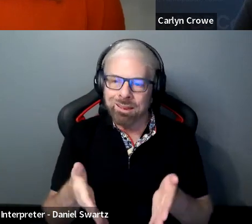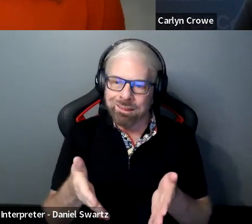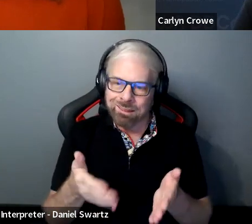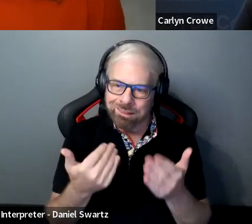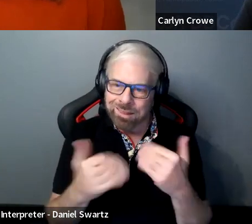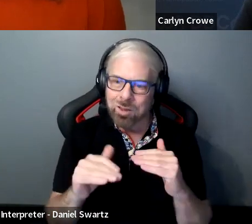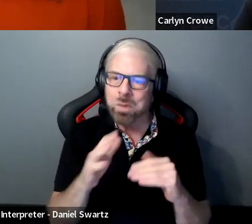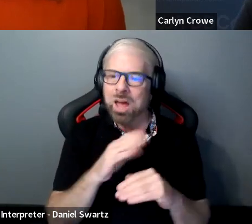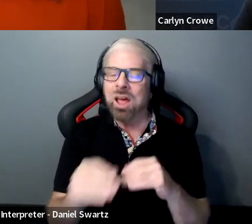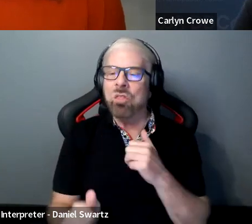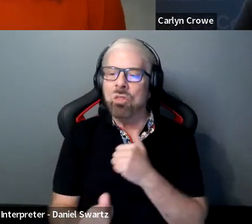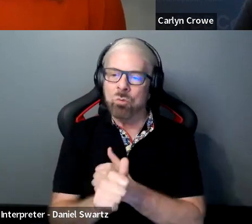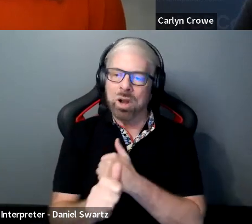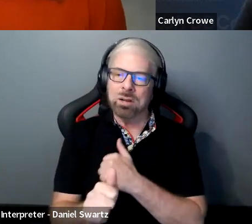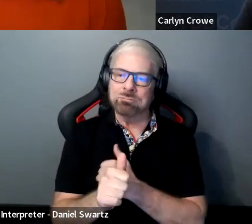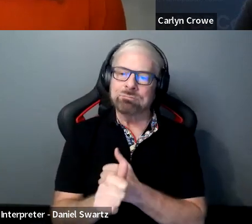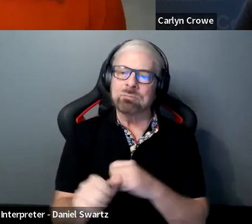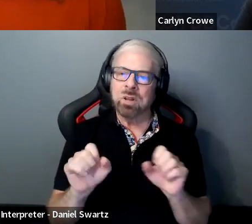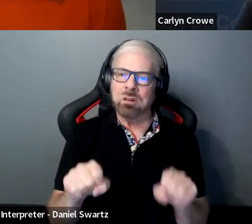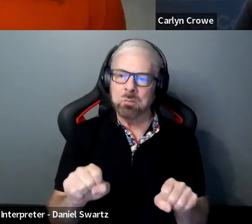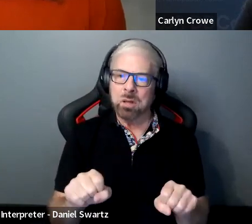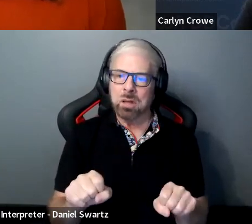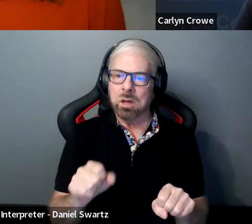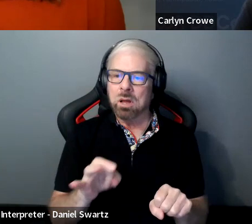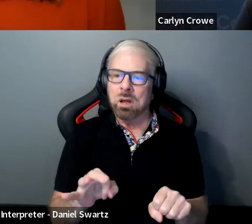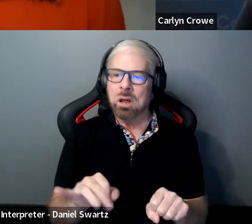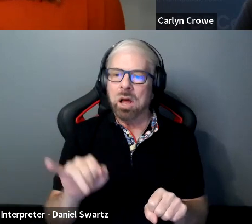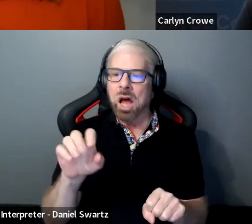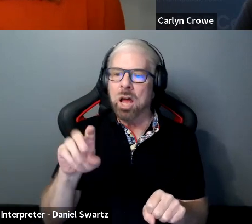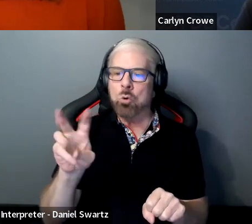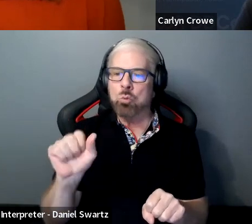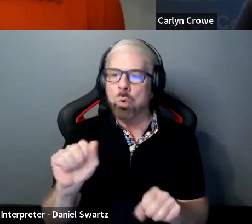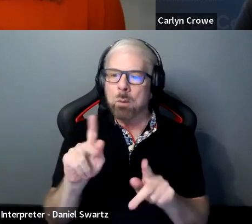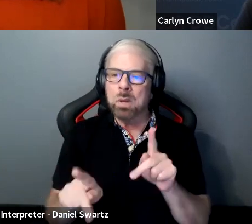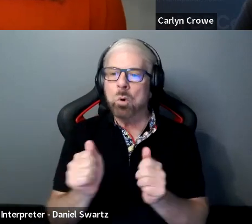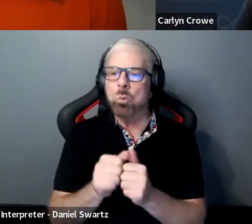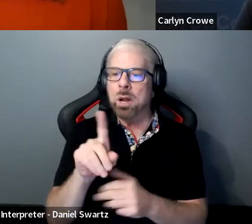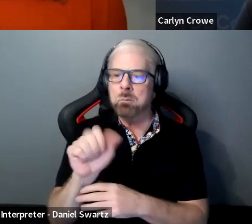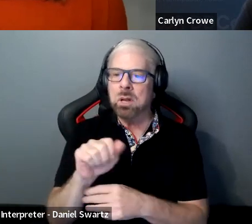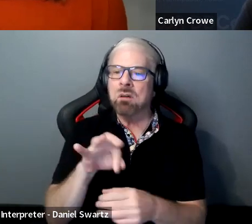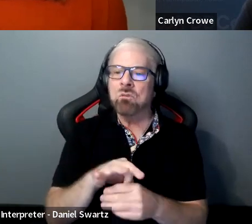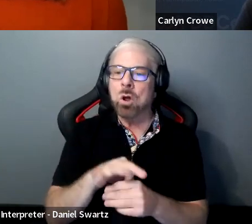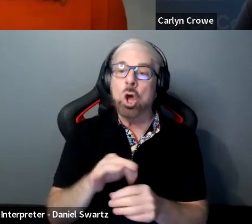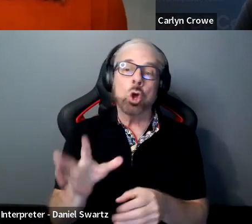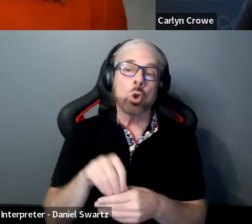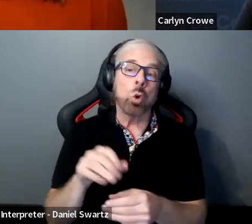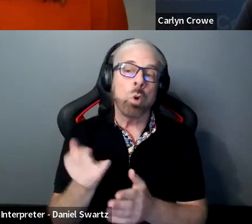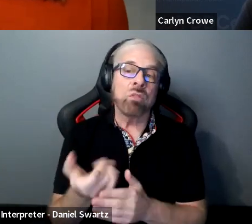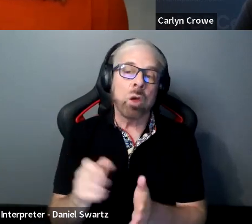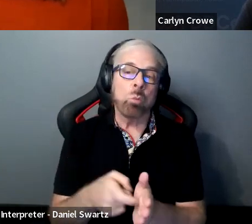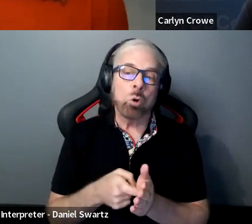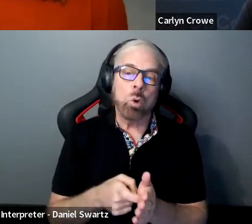and threaten the ability of Iowans with disabilities to vote, including one that would require